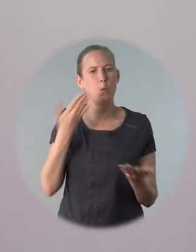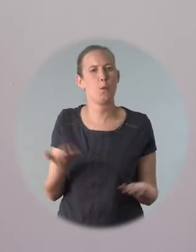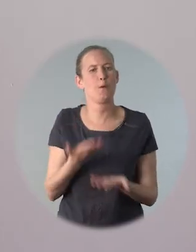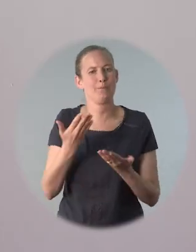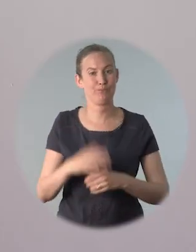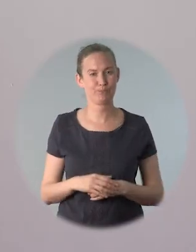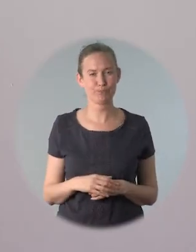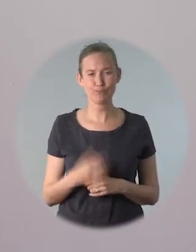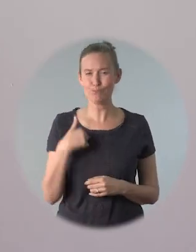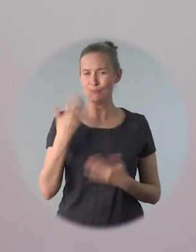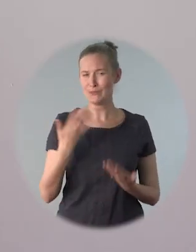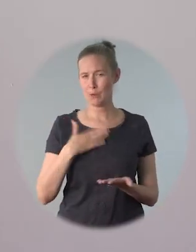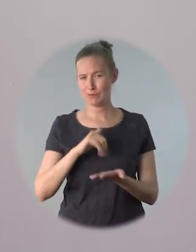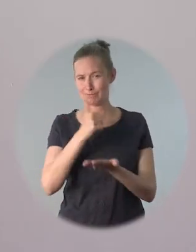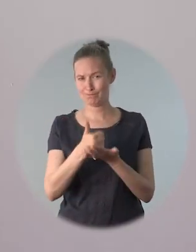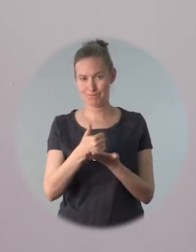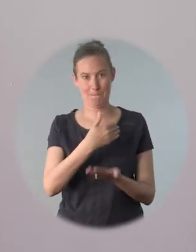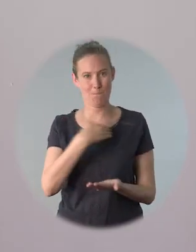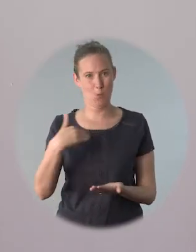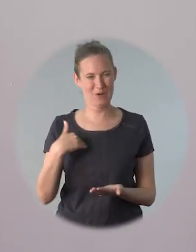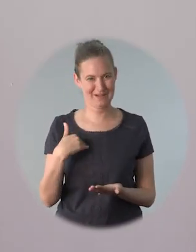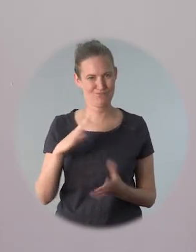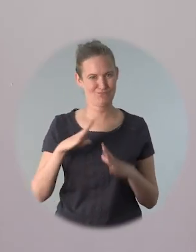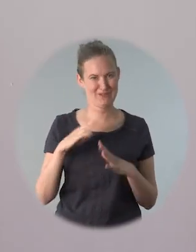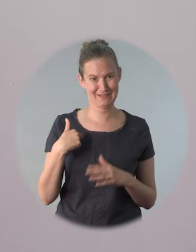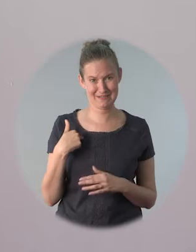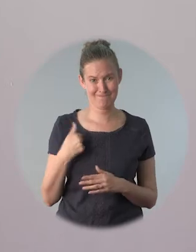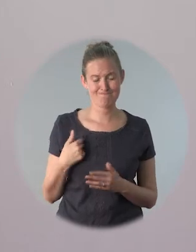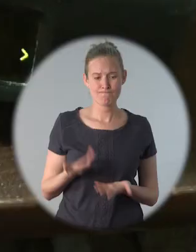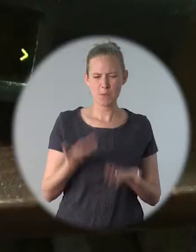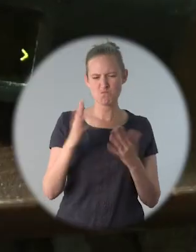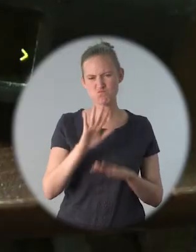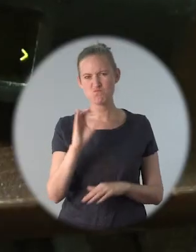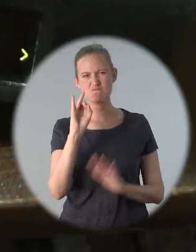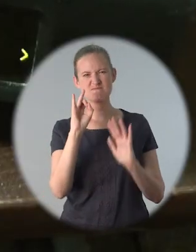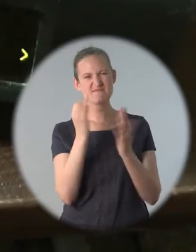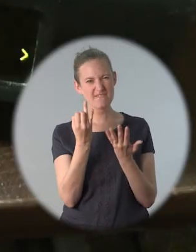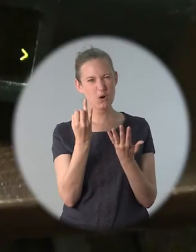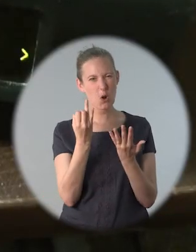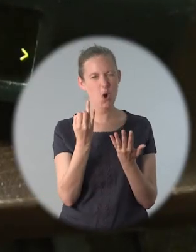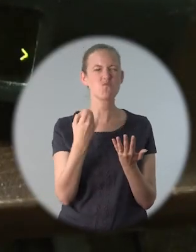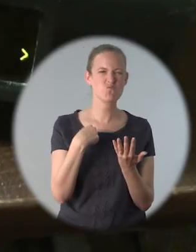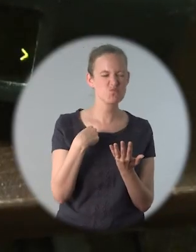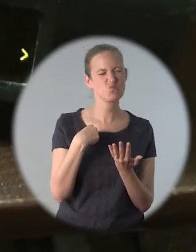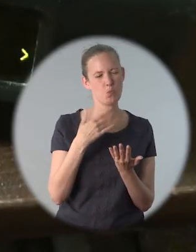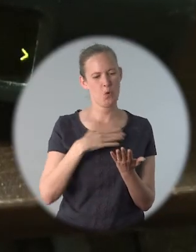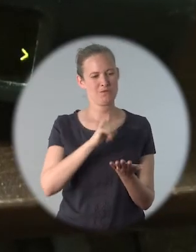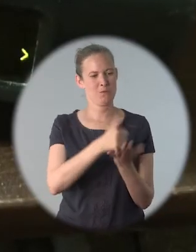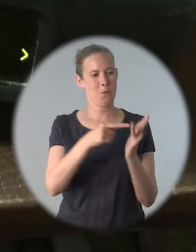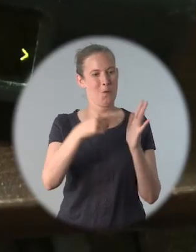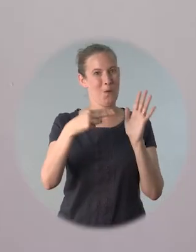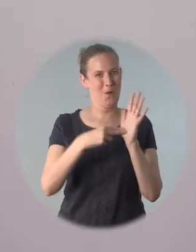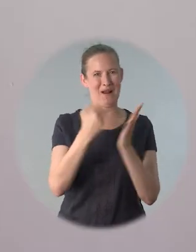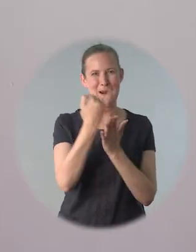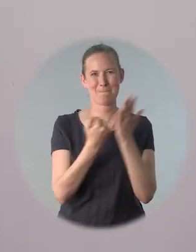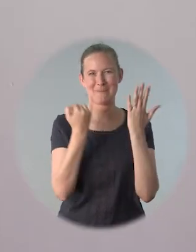I'm going to set the heating to warm up in the morning ready for when I get out of bed. I get up at seven o'clock so I'm going to program